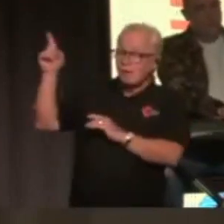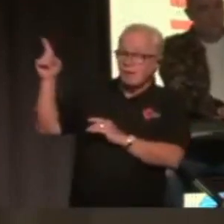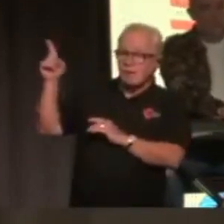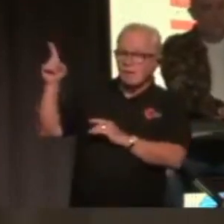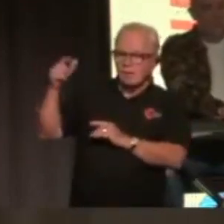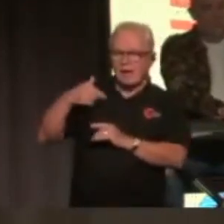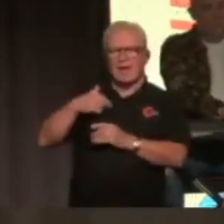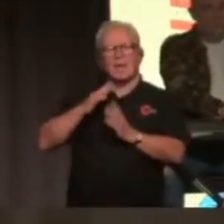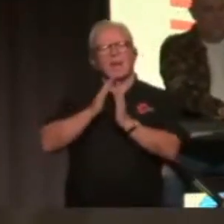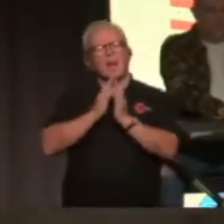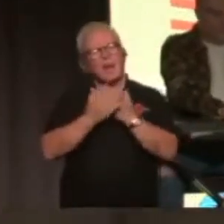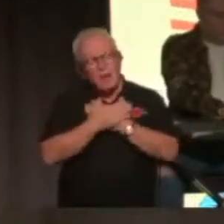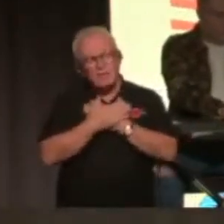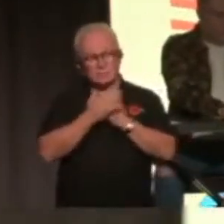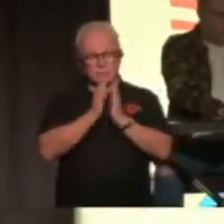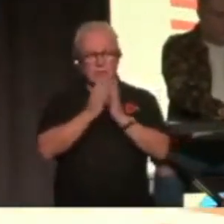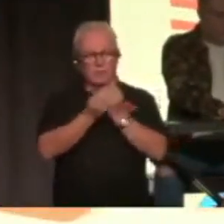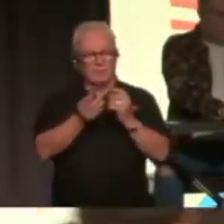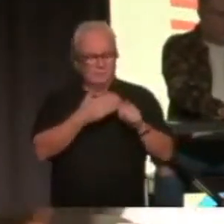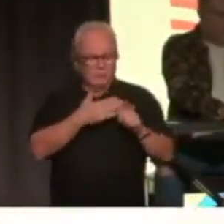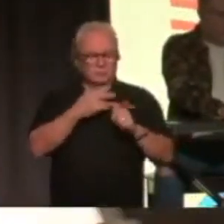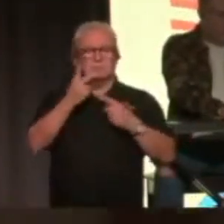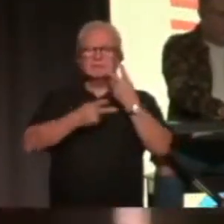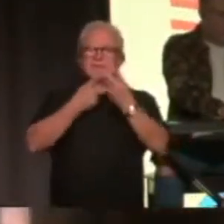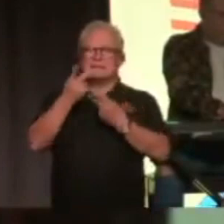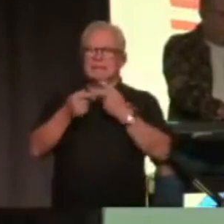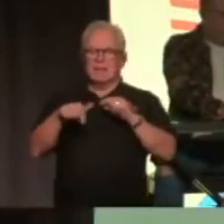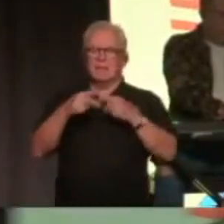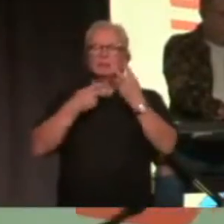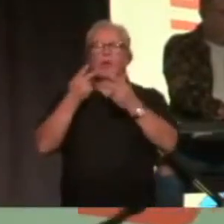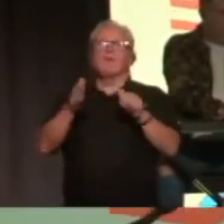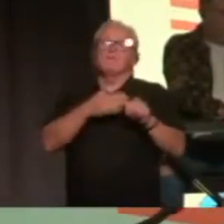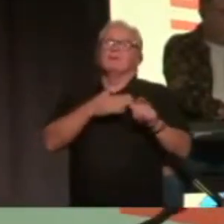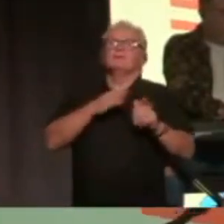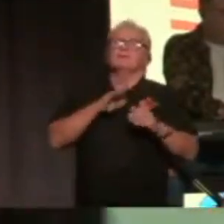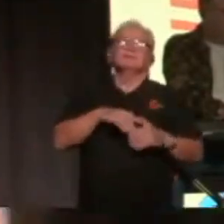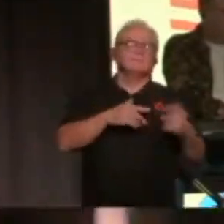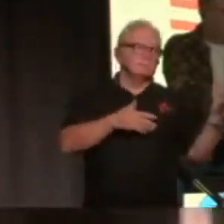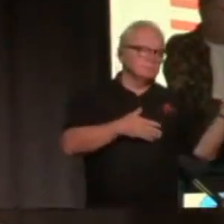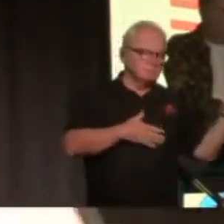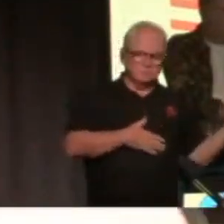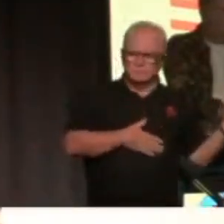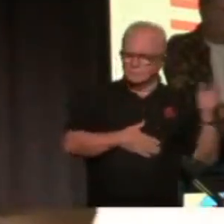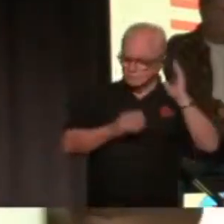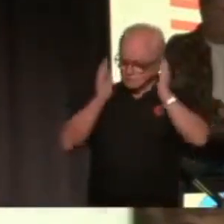And I'd love to pray for you, but we're going to sing this worship piece first, okay? Tell me.